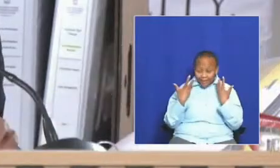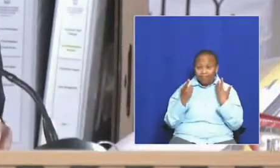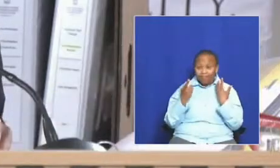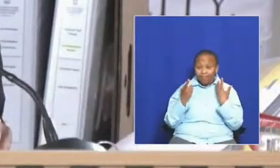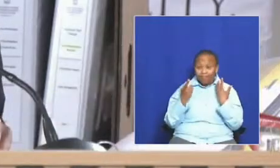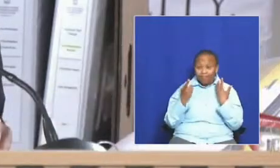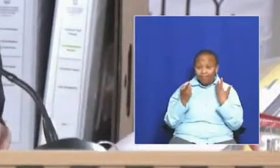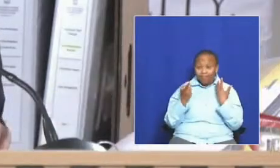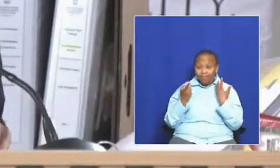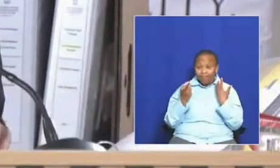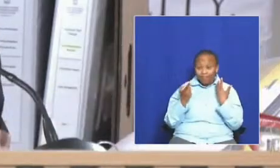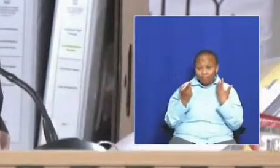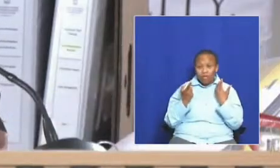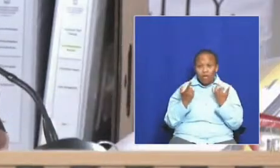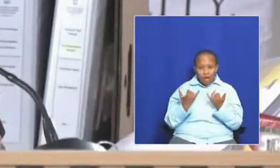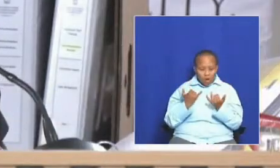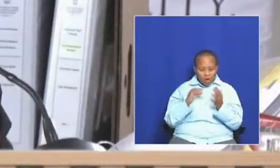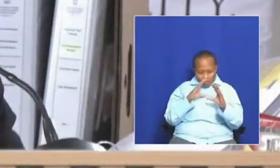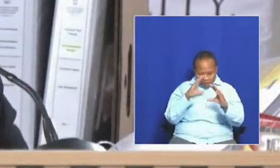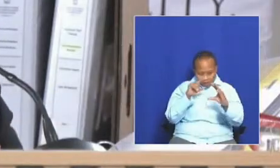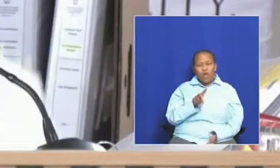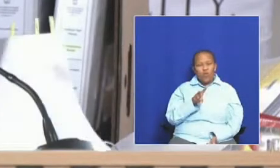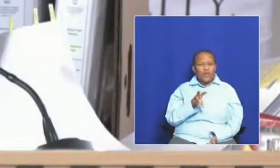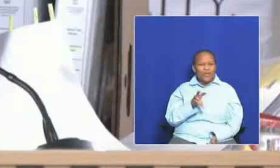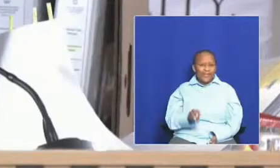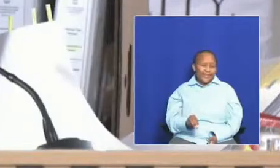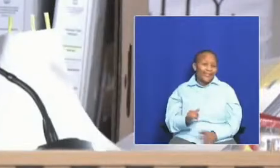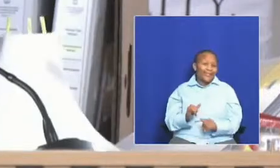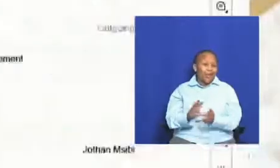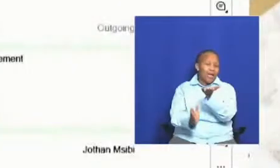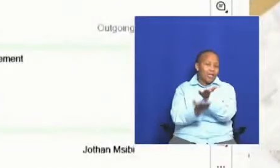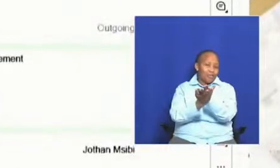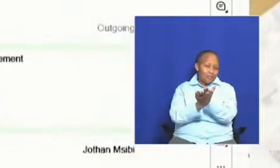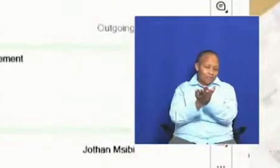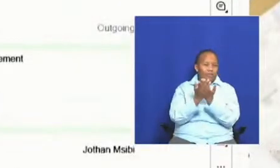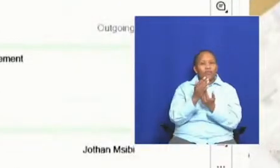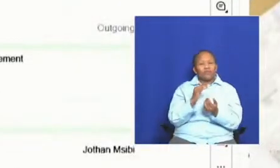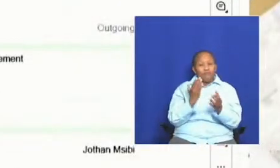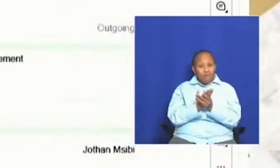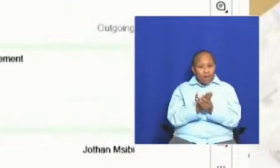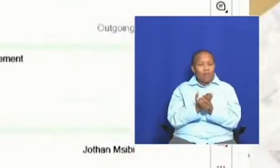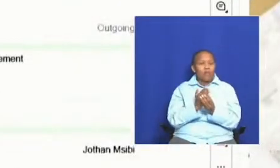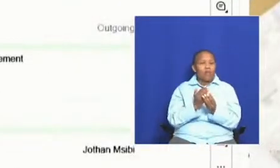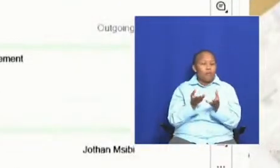that agreement, that attachment is in your file as page 1.